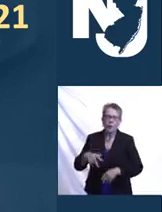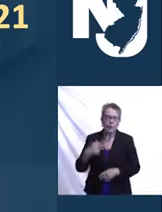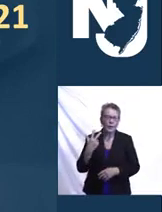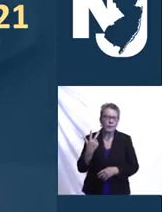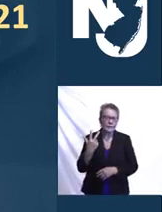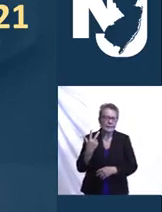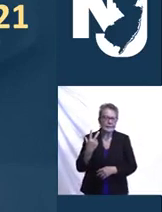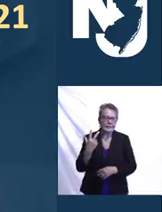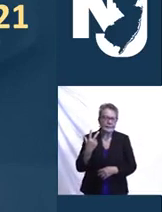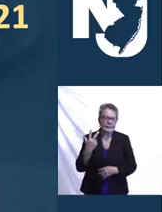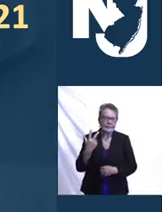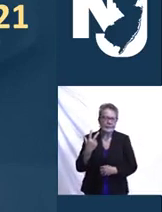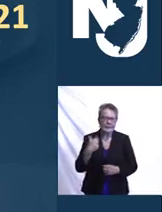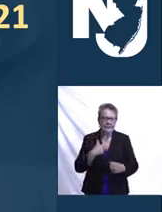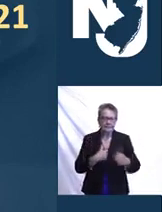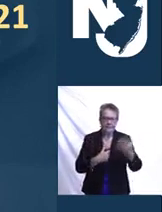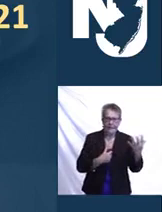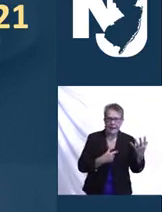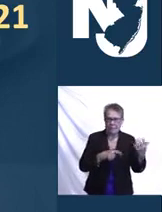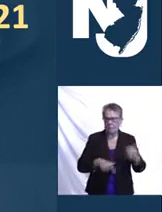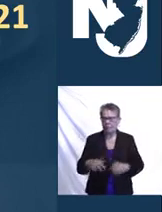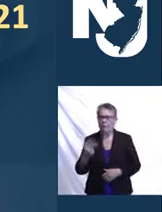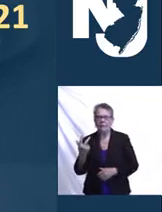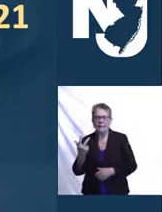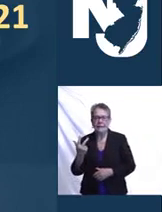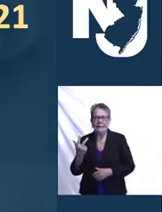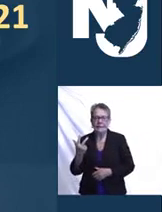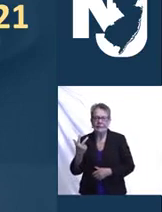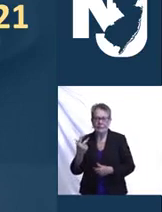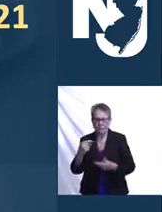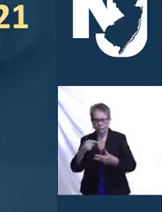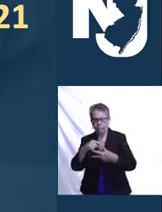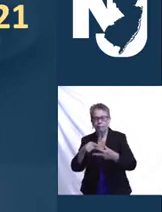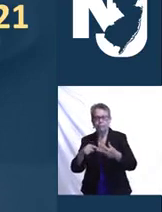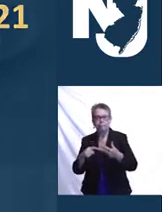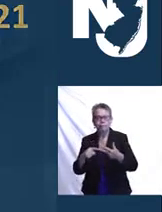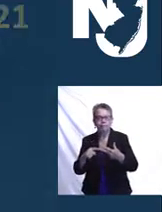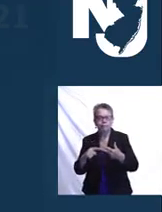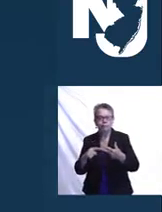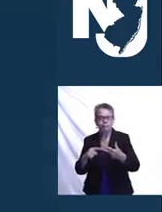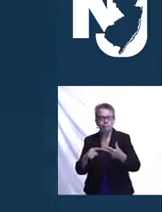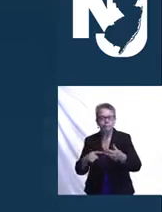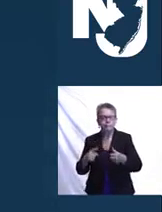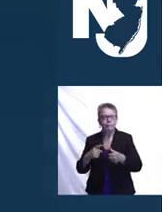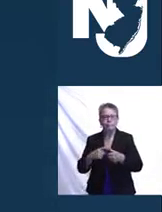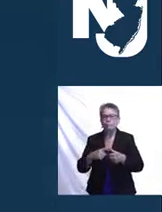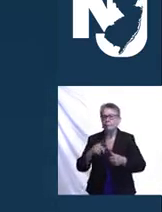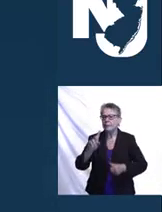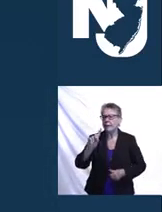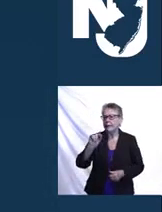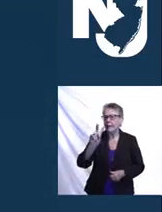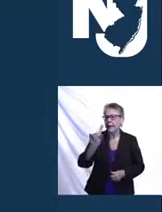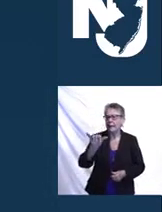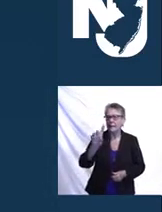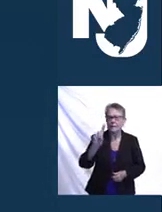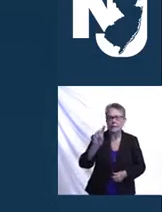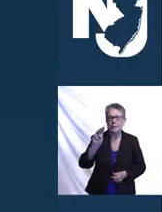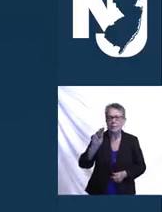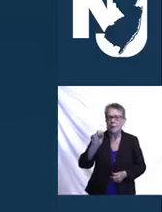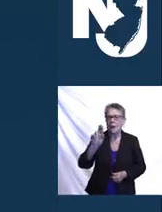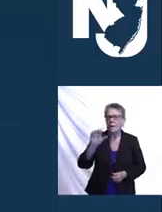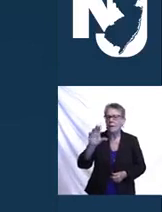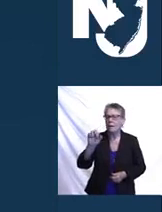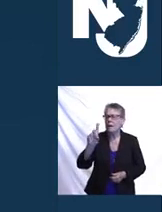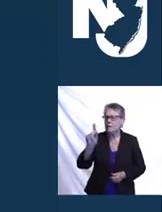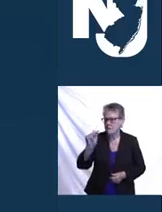blessed members of our New Jersey family who we've lost. We start by honoring this guy, David Mariconda, a